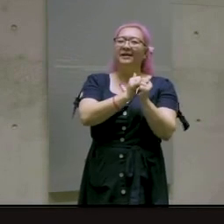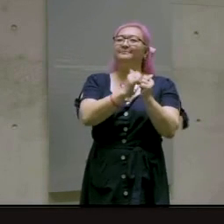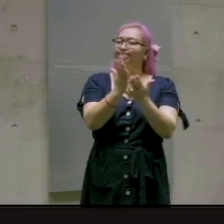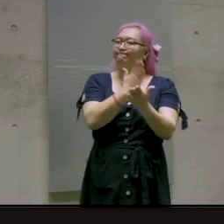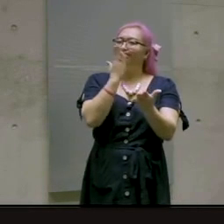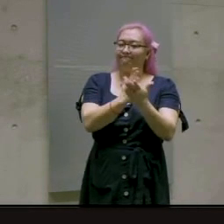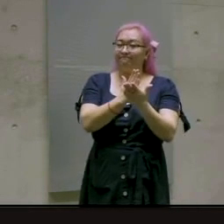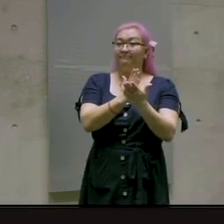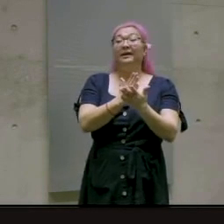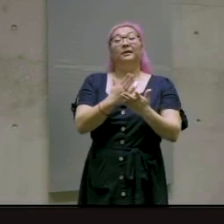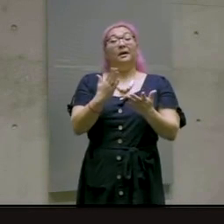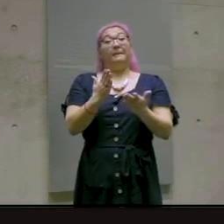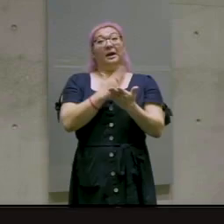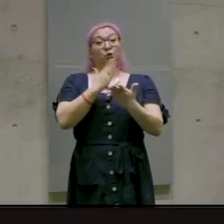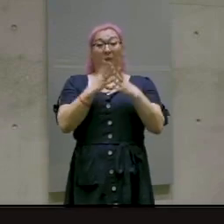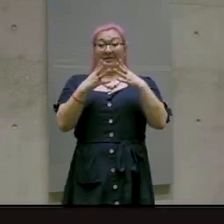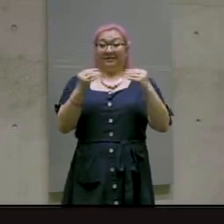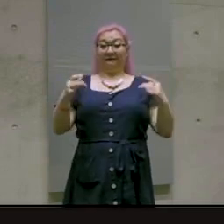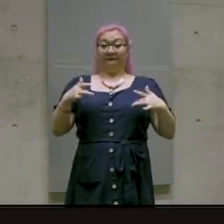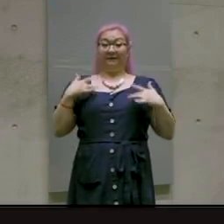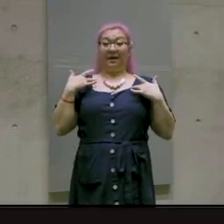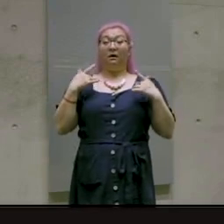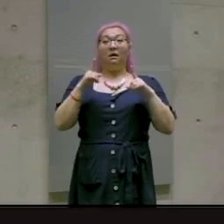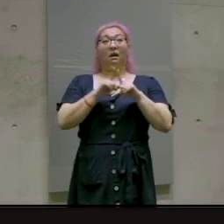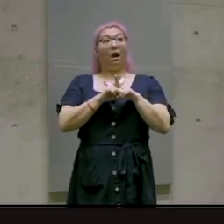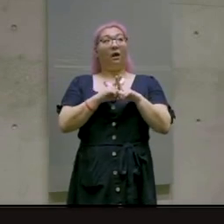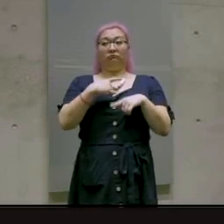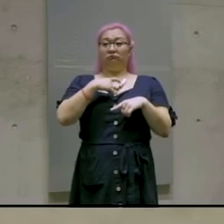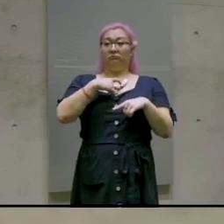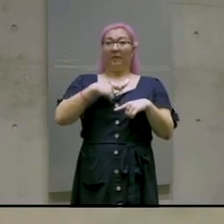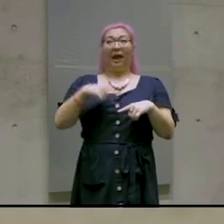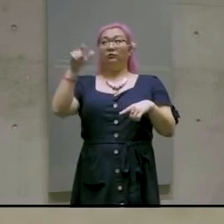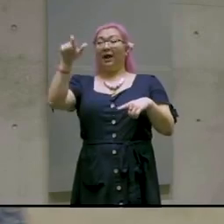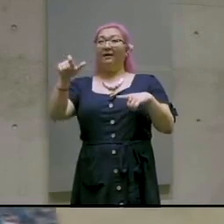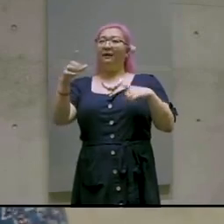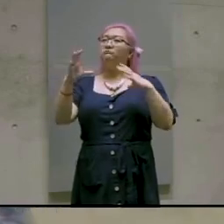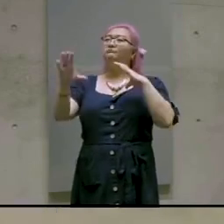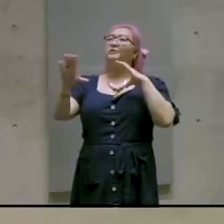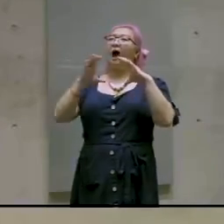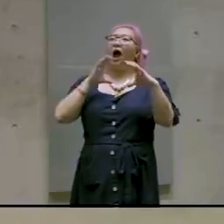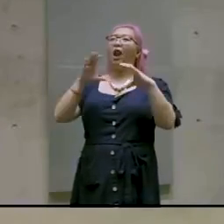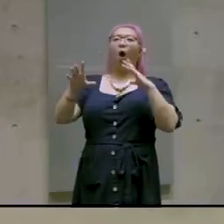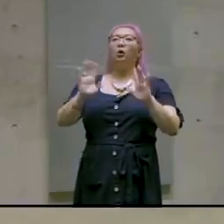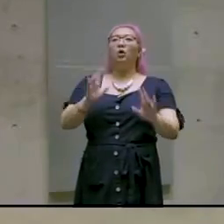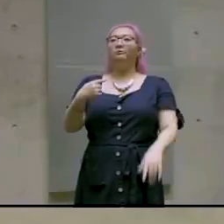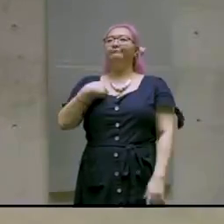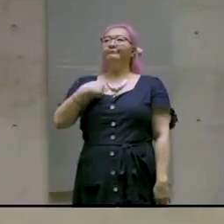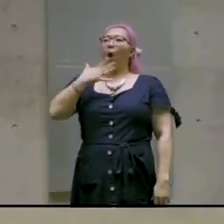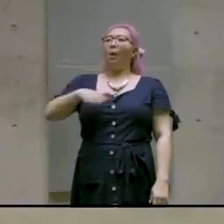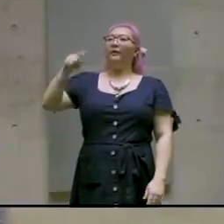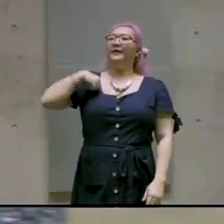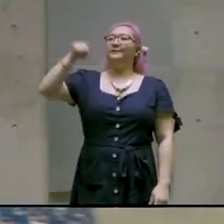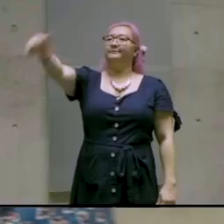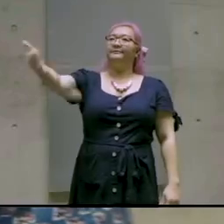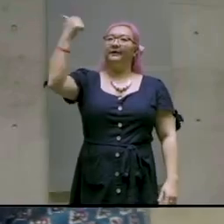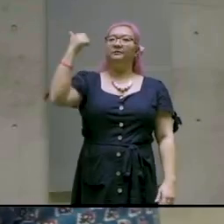that the scene feels as much as possible like a dialogue between both characters, because ultimately kind of desire in games is a